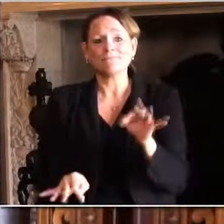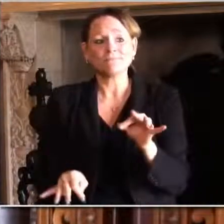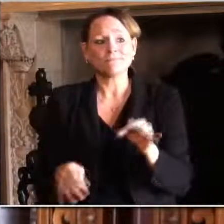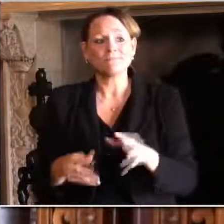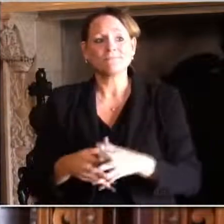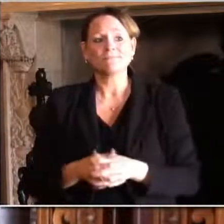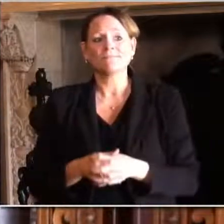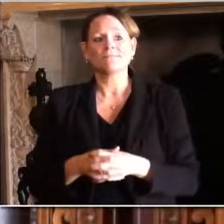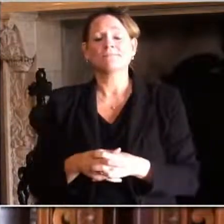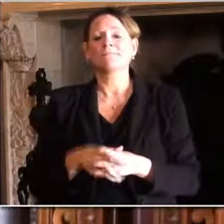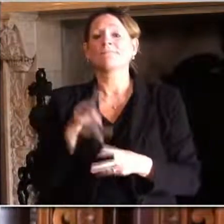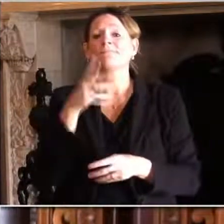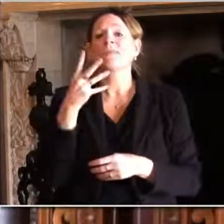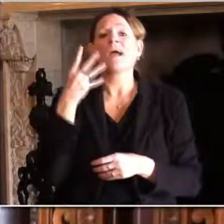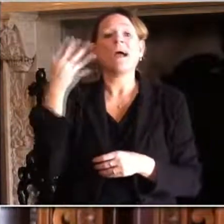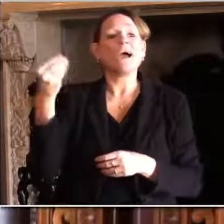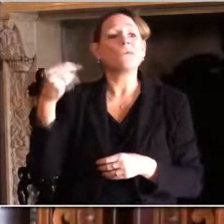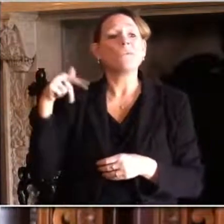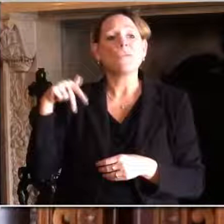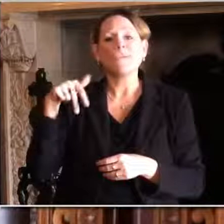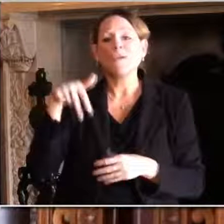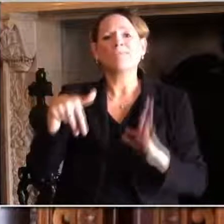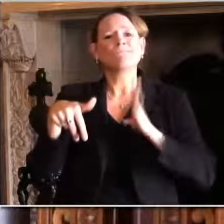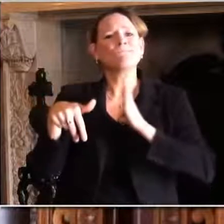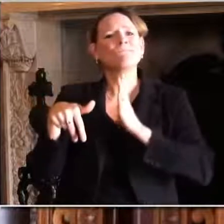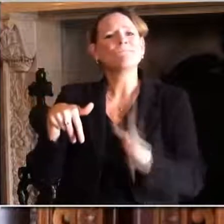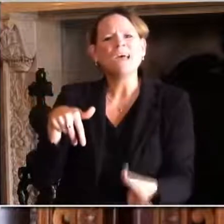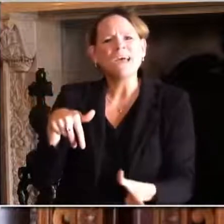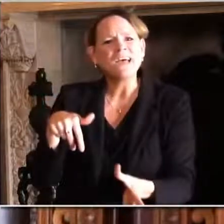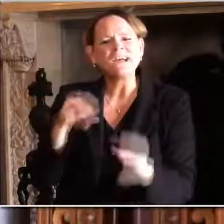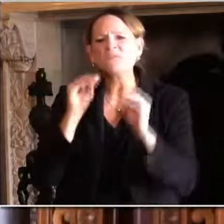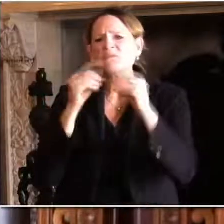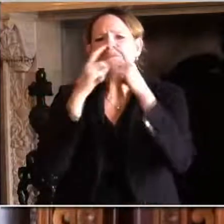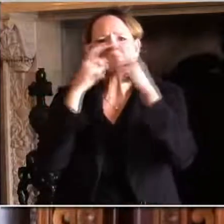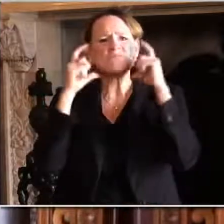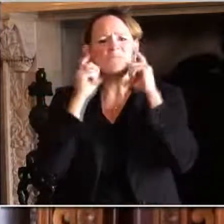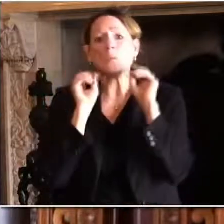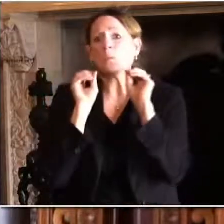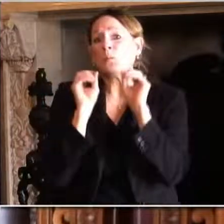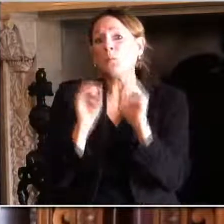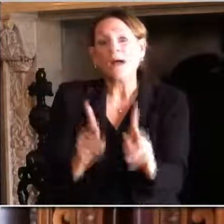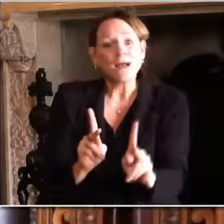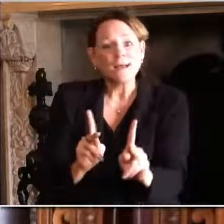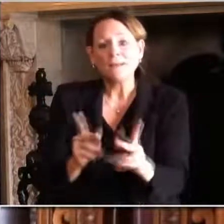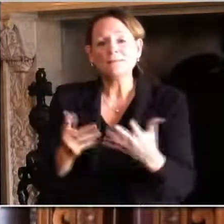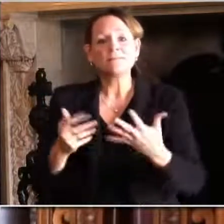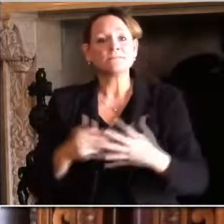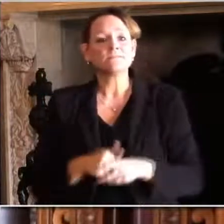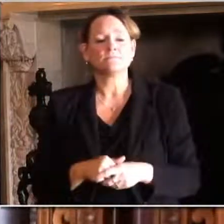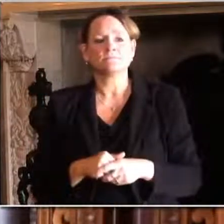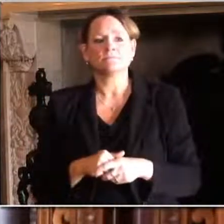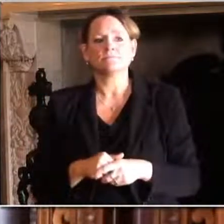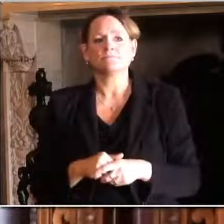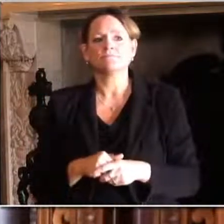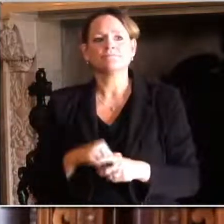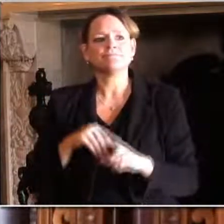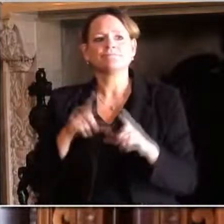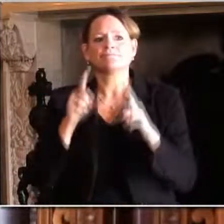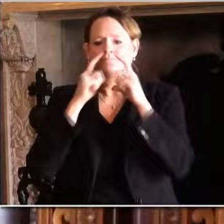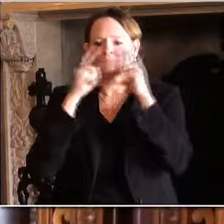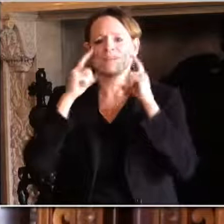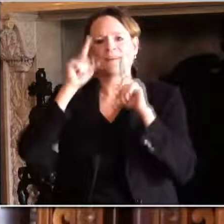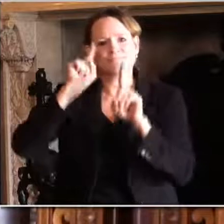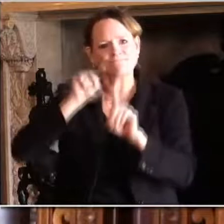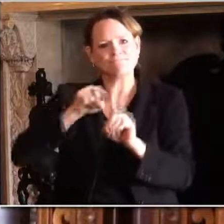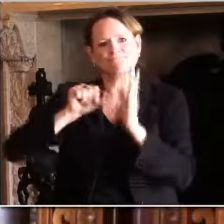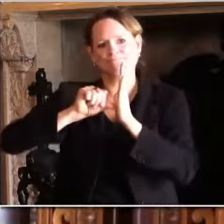apply. And, taking a very simple action like wearing a mask has a really significant significant impact on cutting down the spread of COVID-19. So